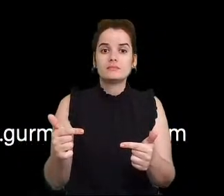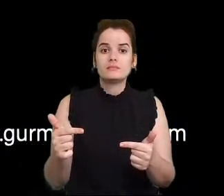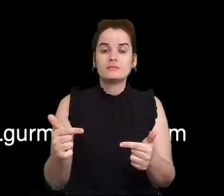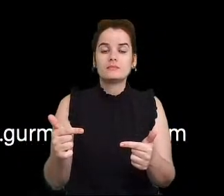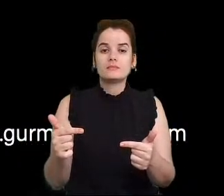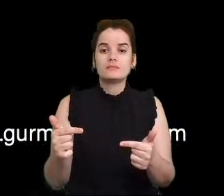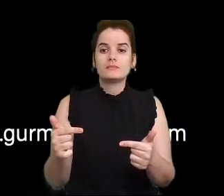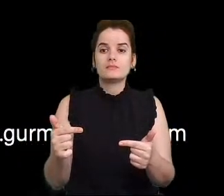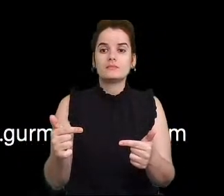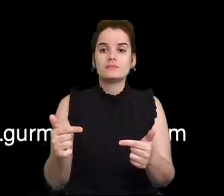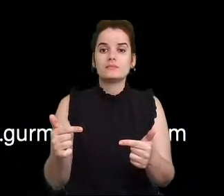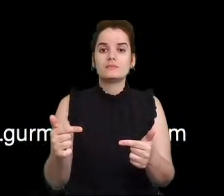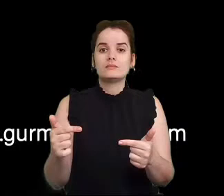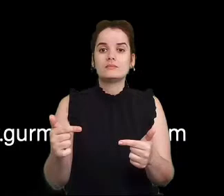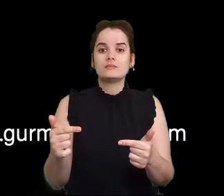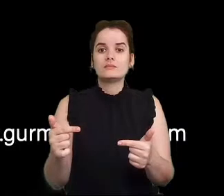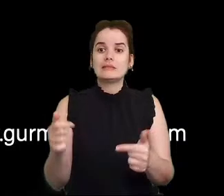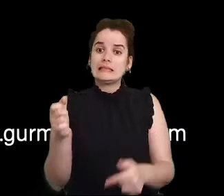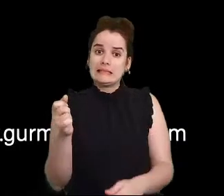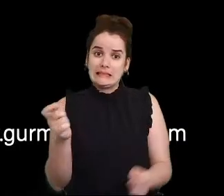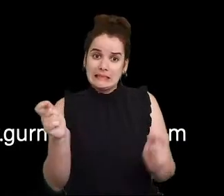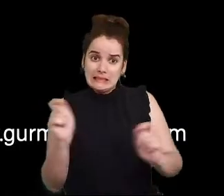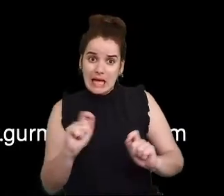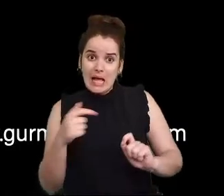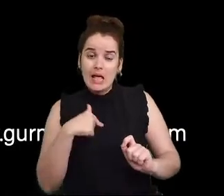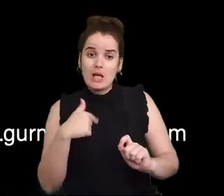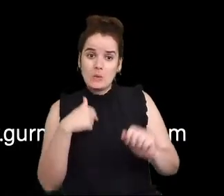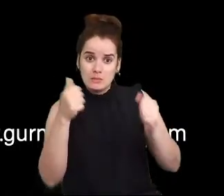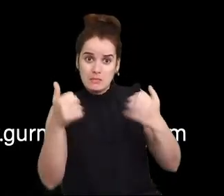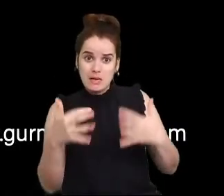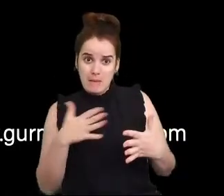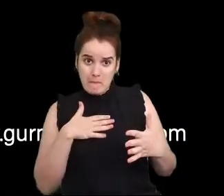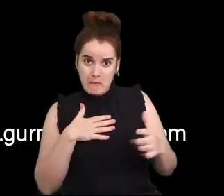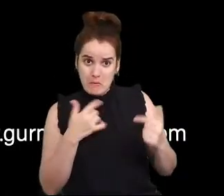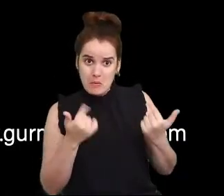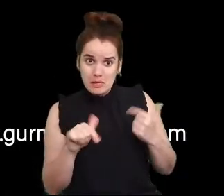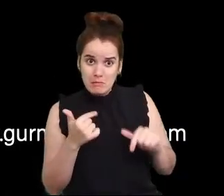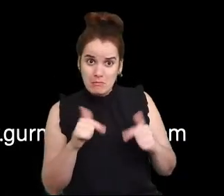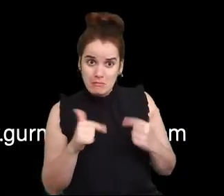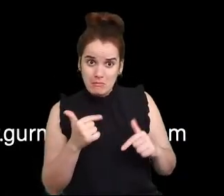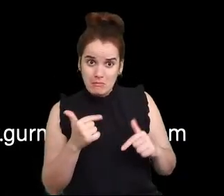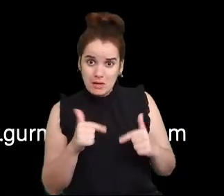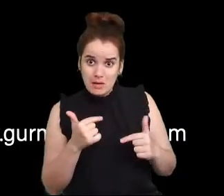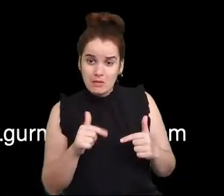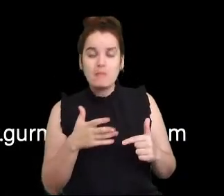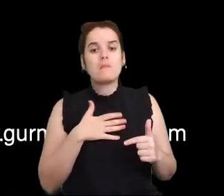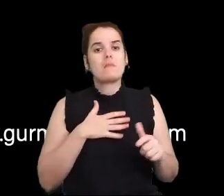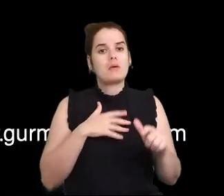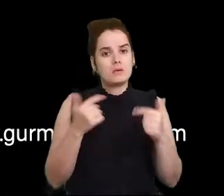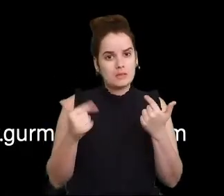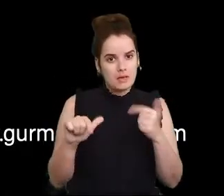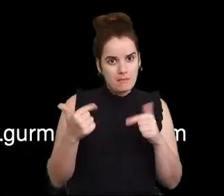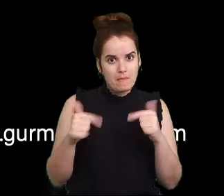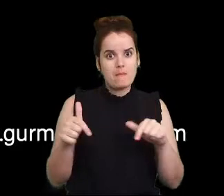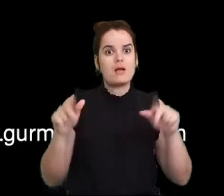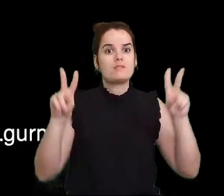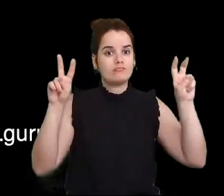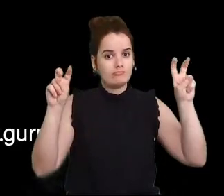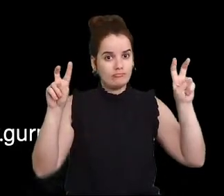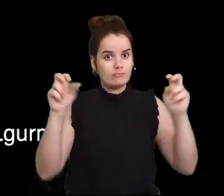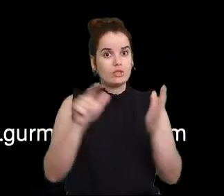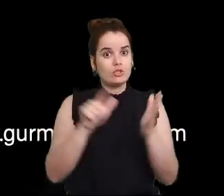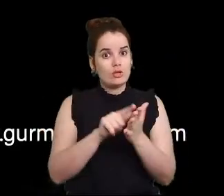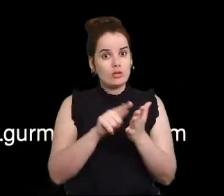a combination of 4 things at the moment. There is journalism, so actual reporting. I have worked